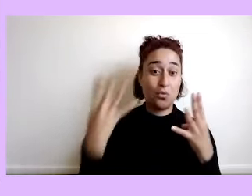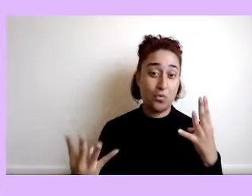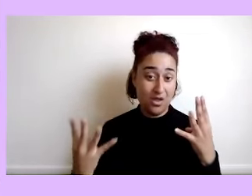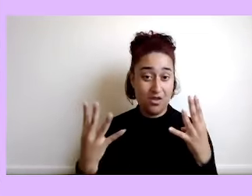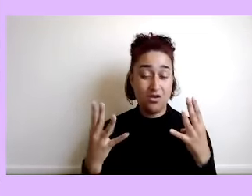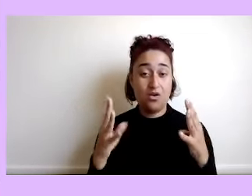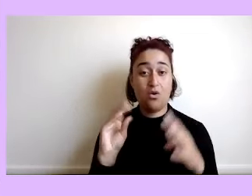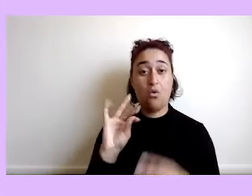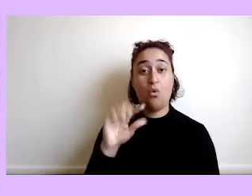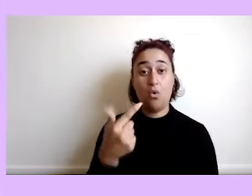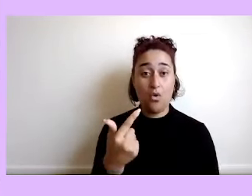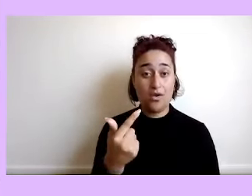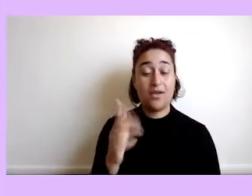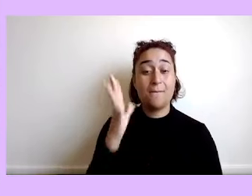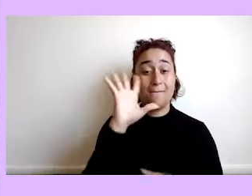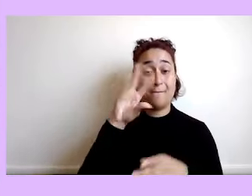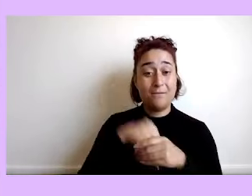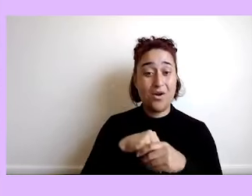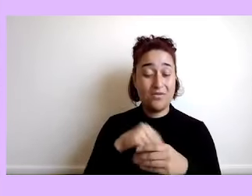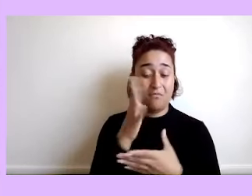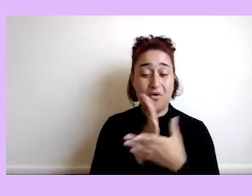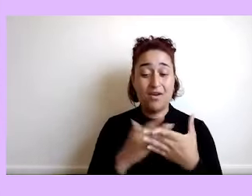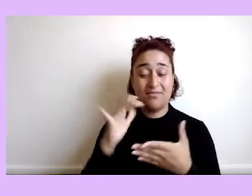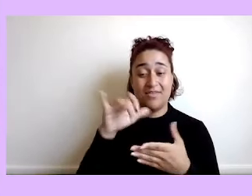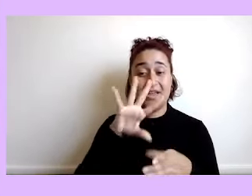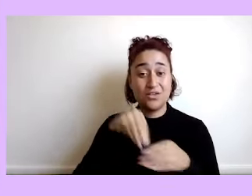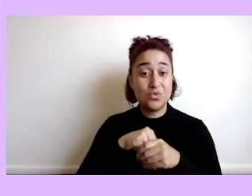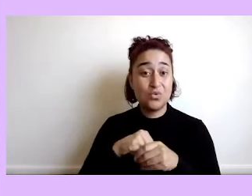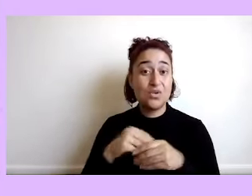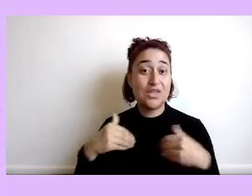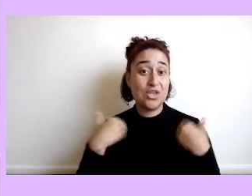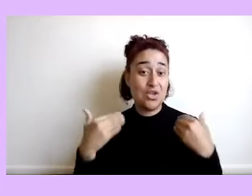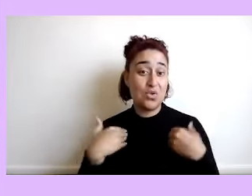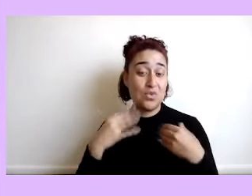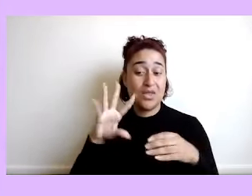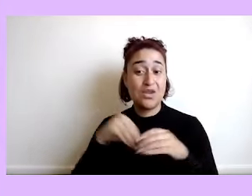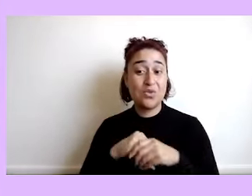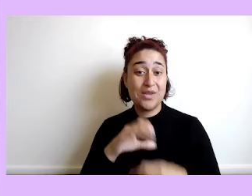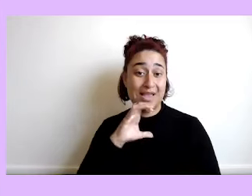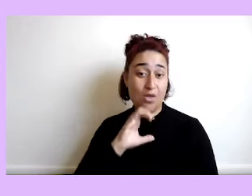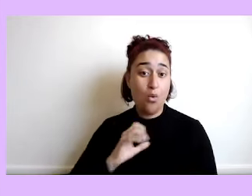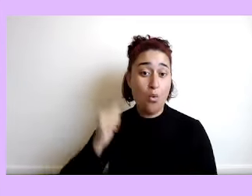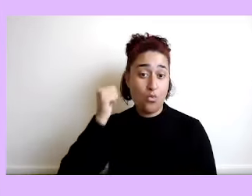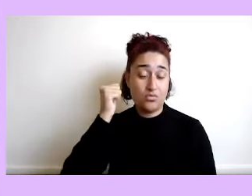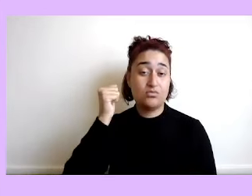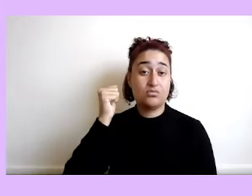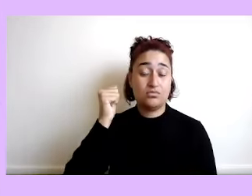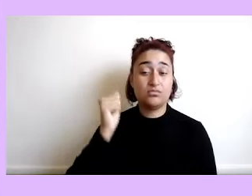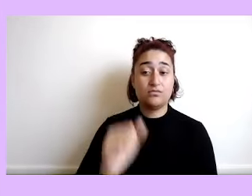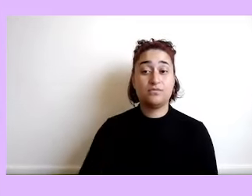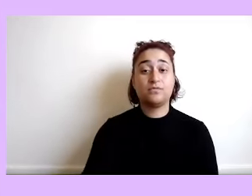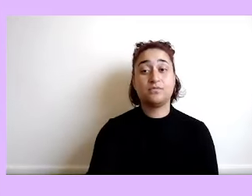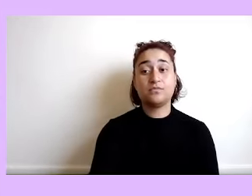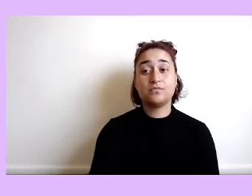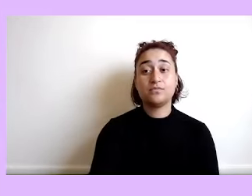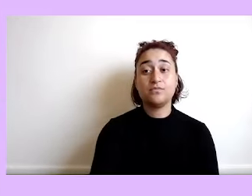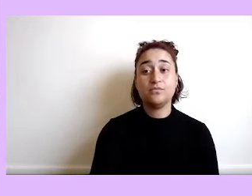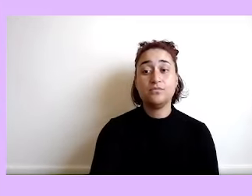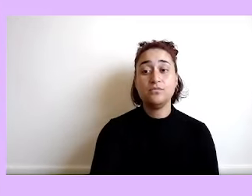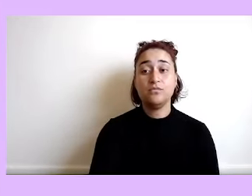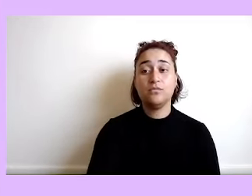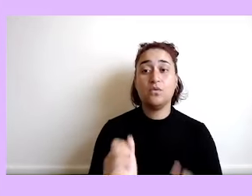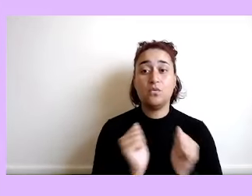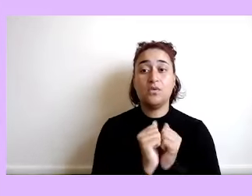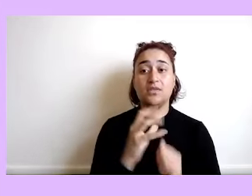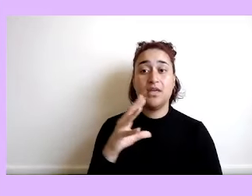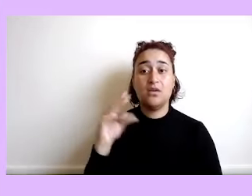queerness is including the youth and including the elderly. Through these outdoor activations, we